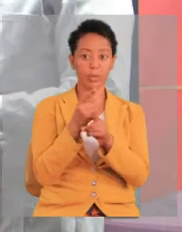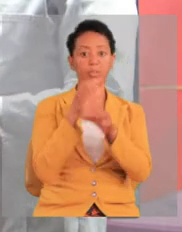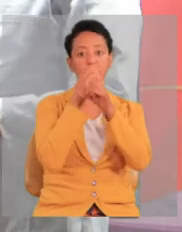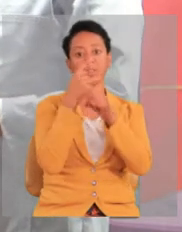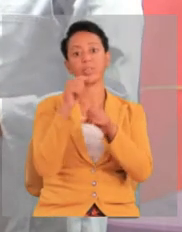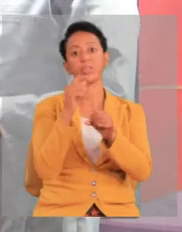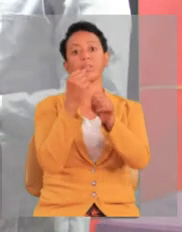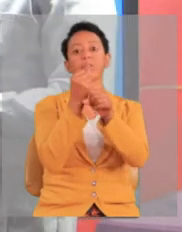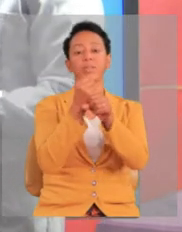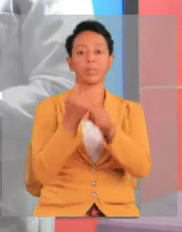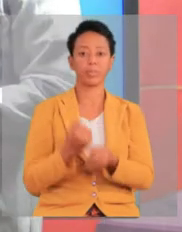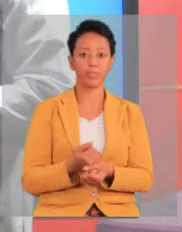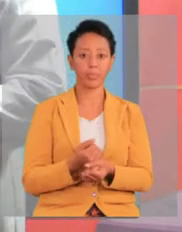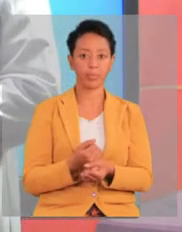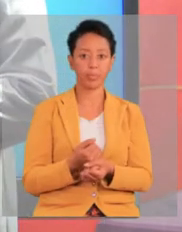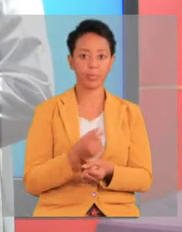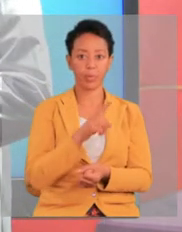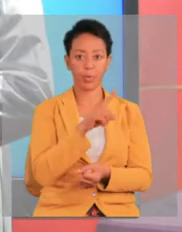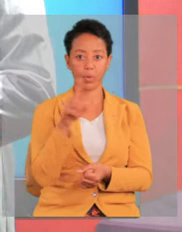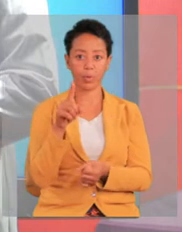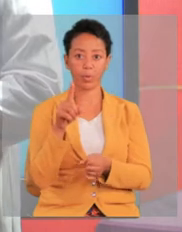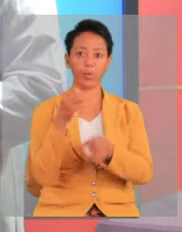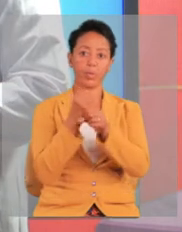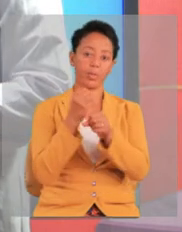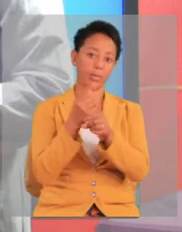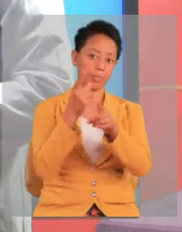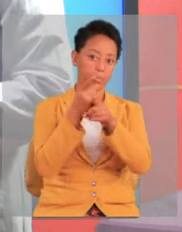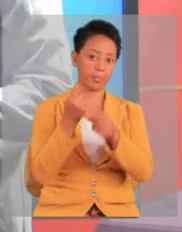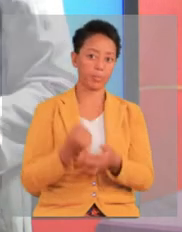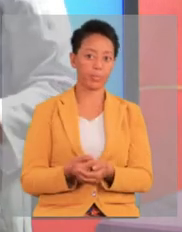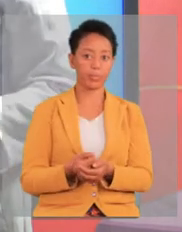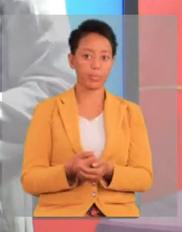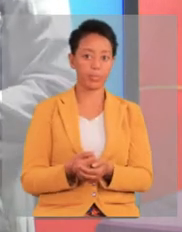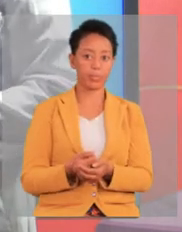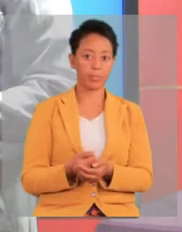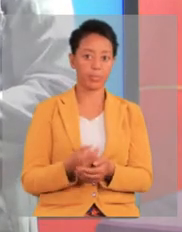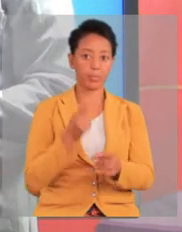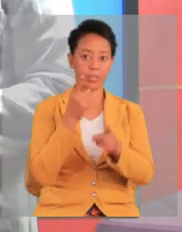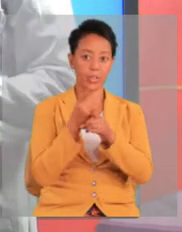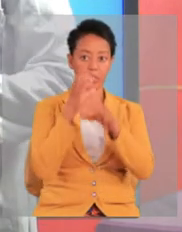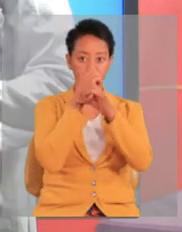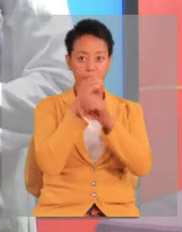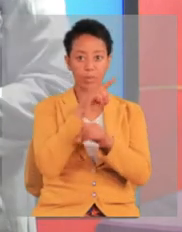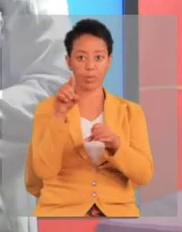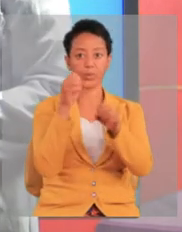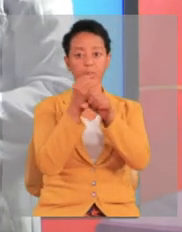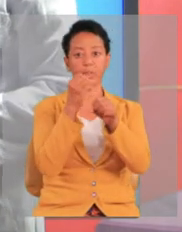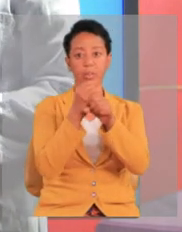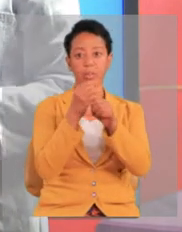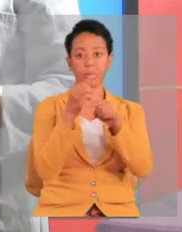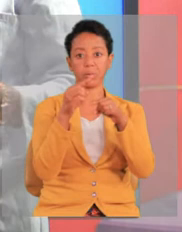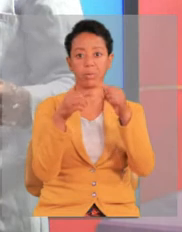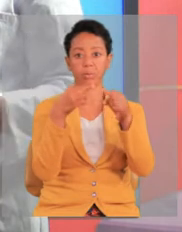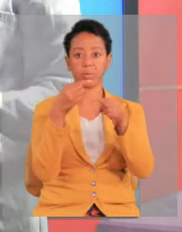just finished your task. Yeah. Just finishing your task. And then we are going to